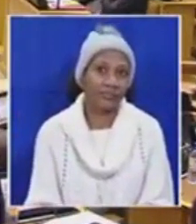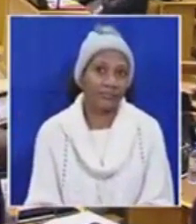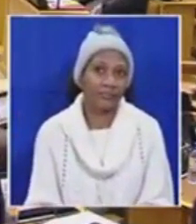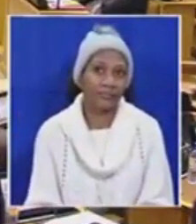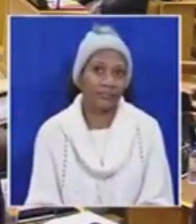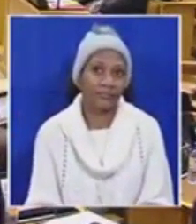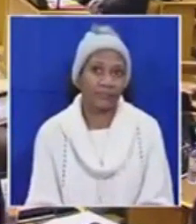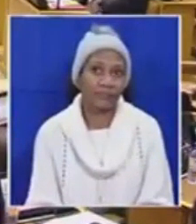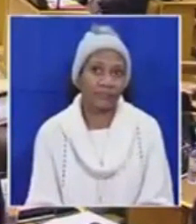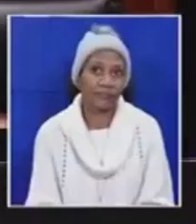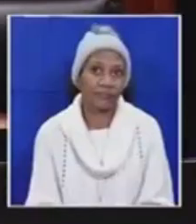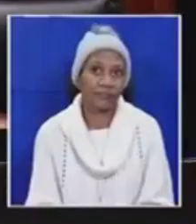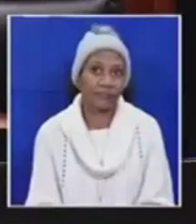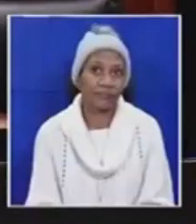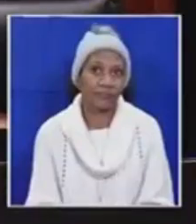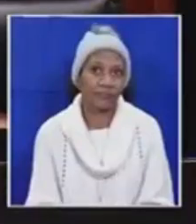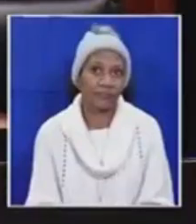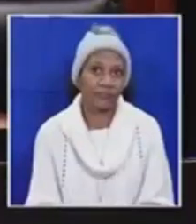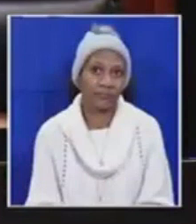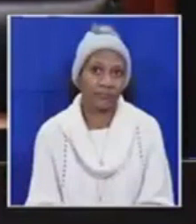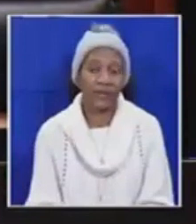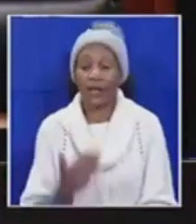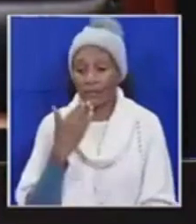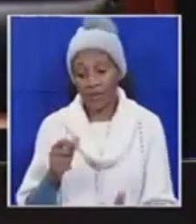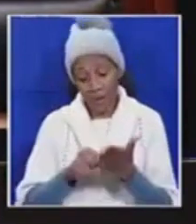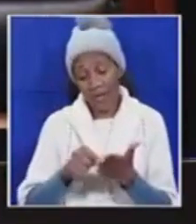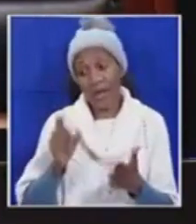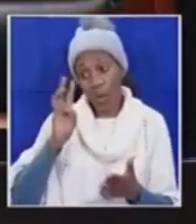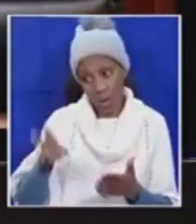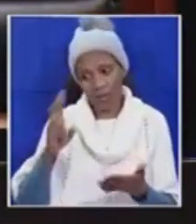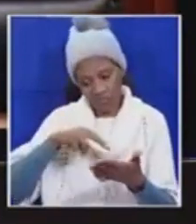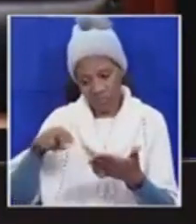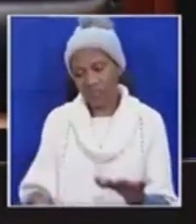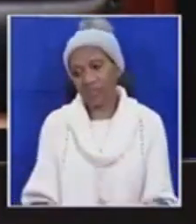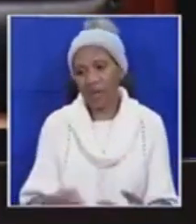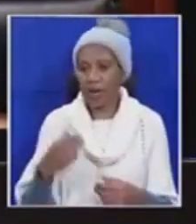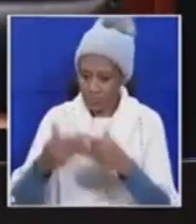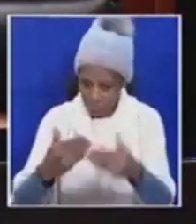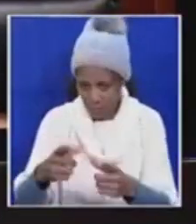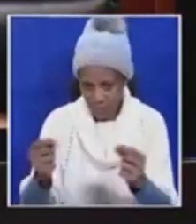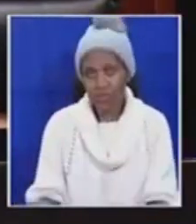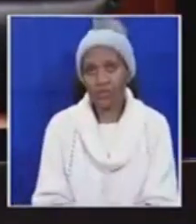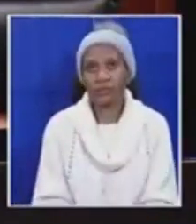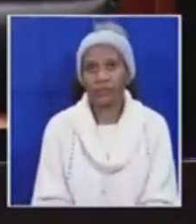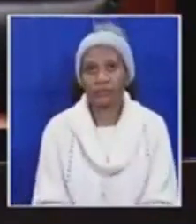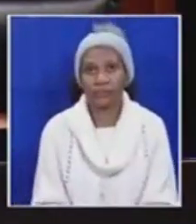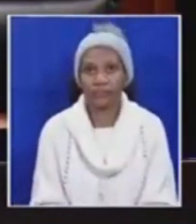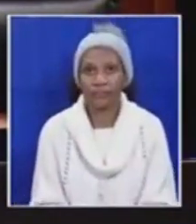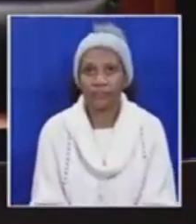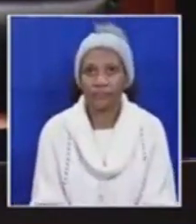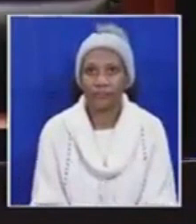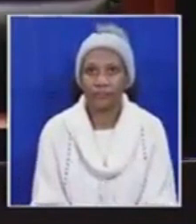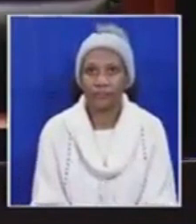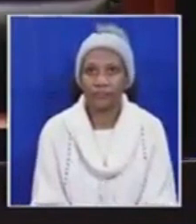Thank you. I would look at it. You can conclude your debate. May I conclude quoting from the letter? No.